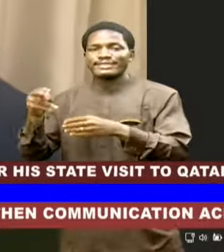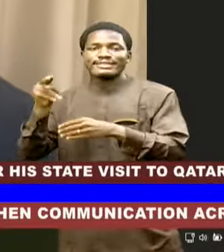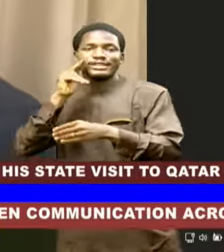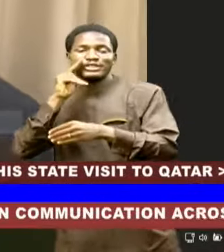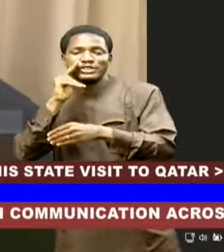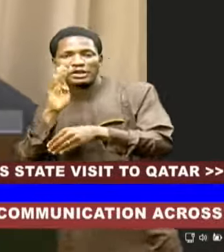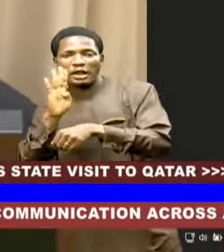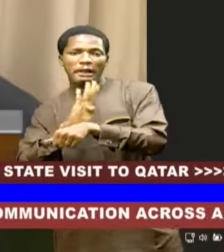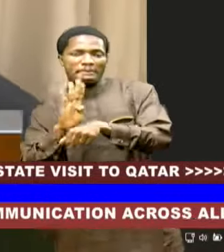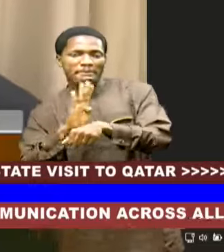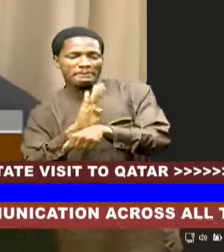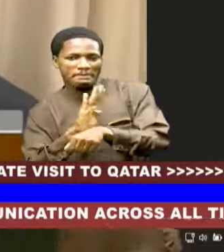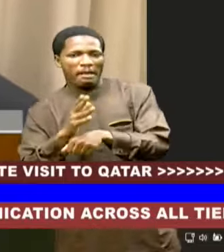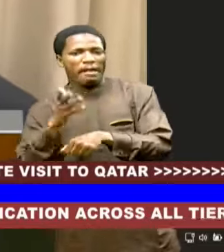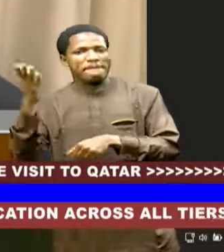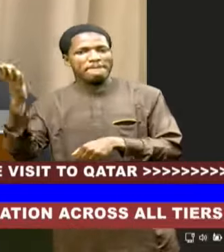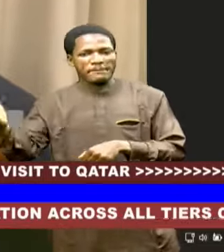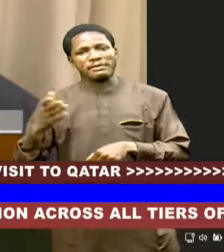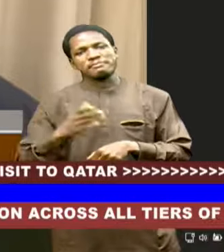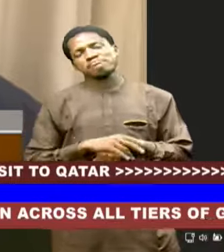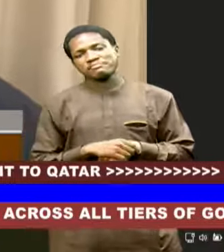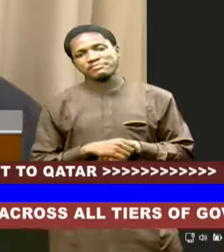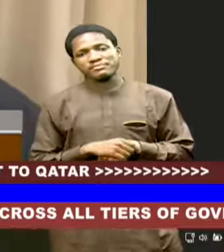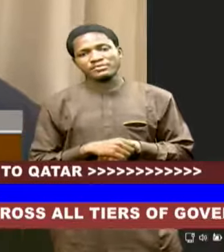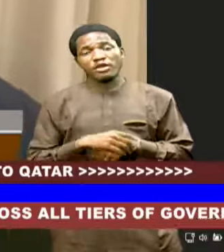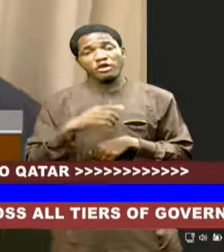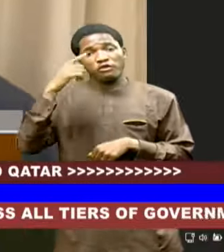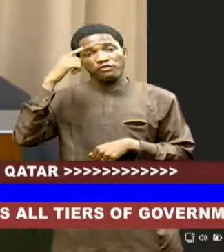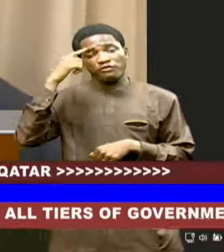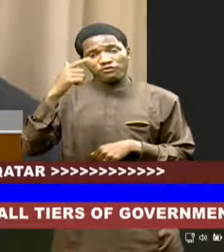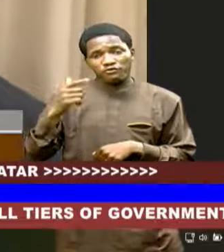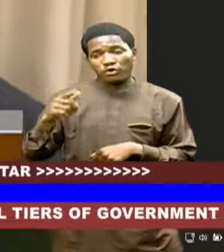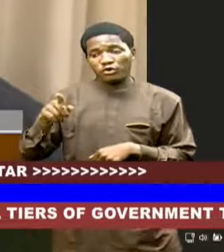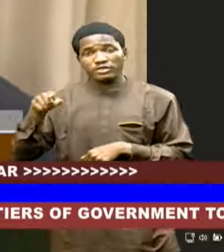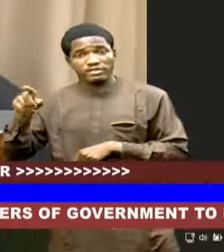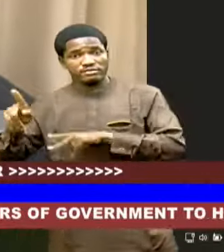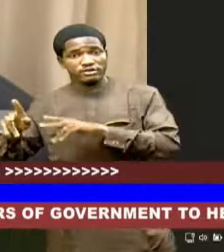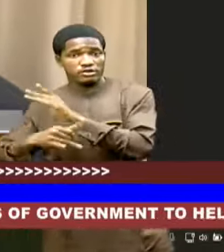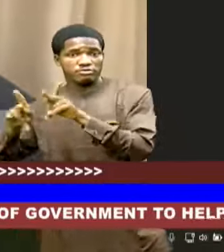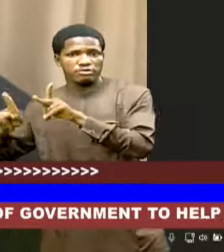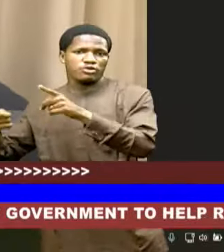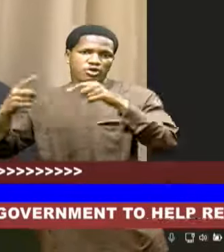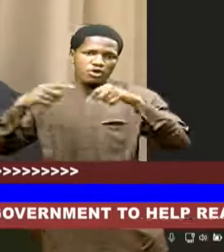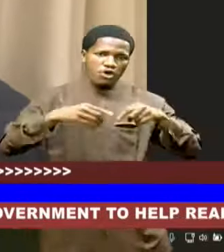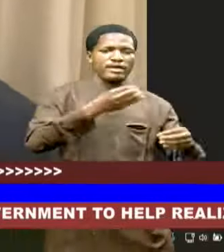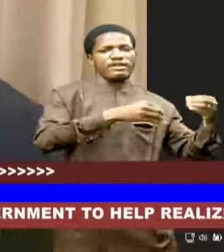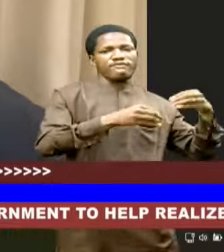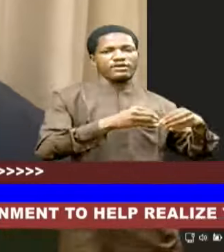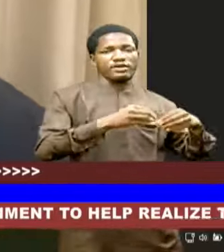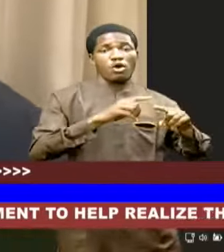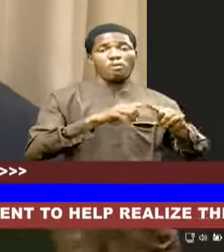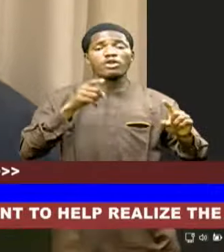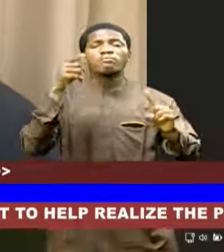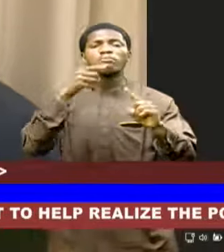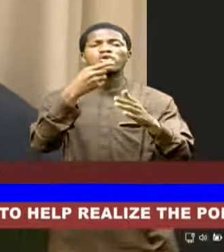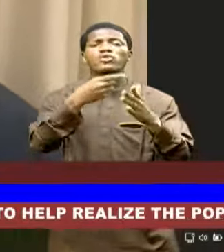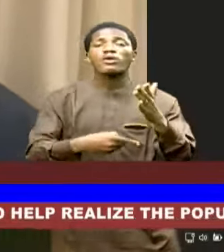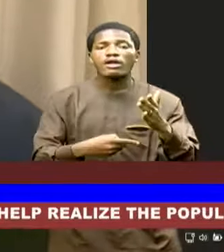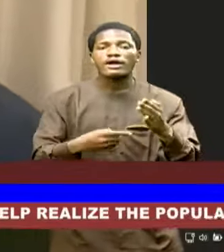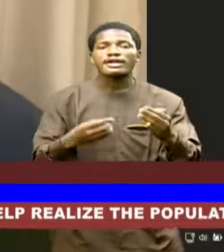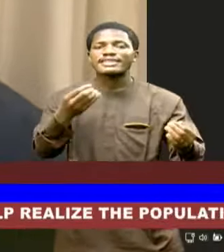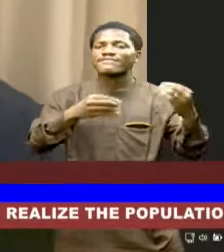Nigerian businessmen, for Qataris to come and invest. But the point is that the investment is not